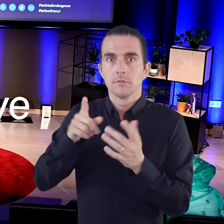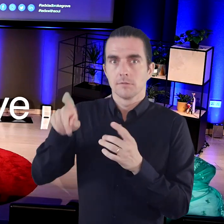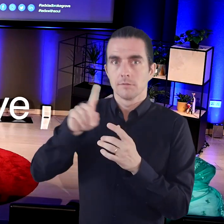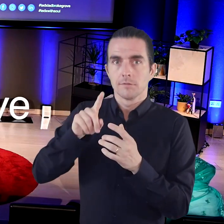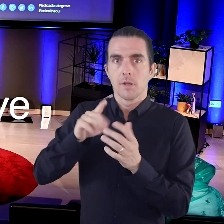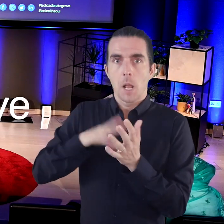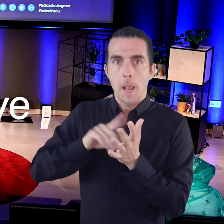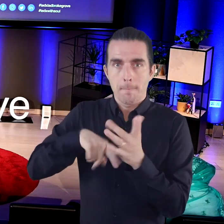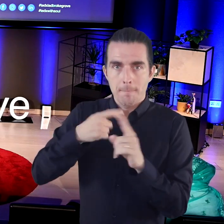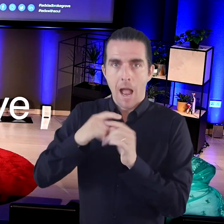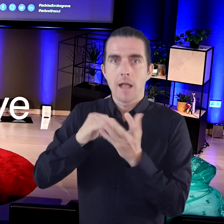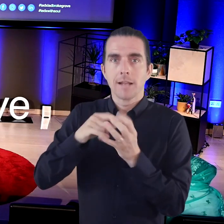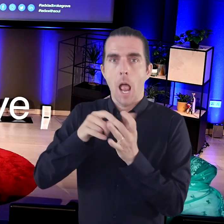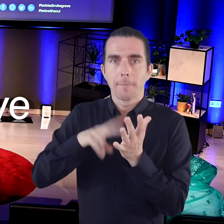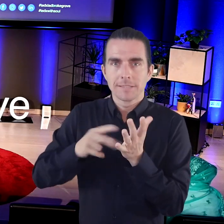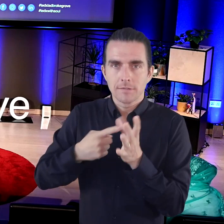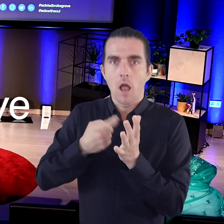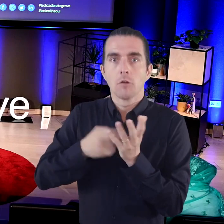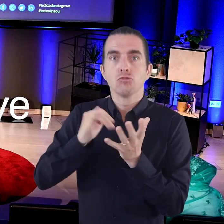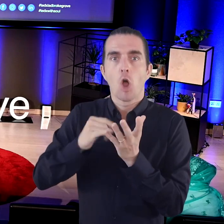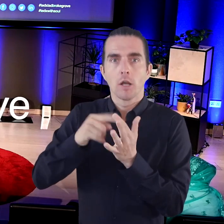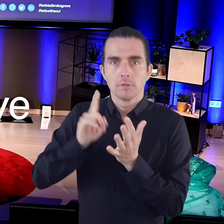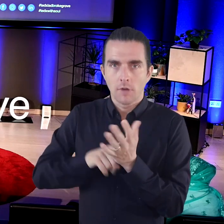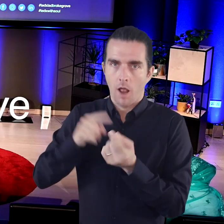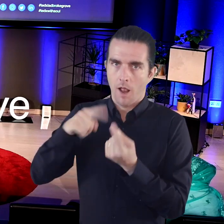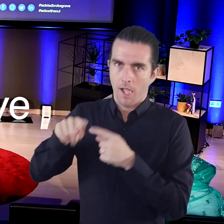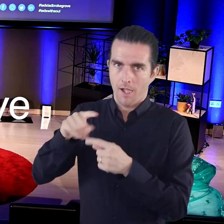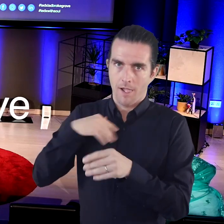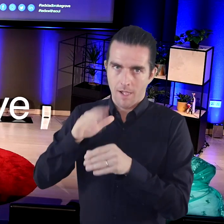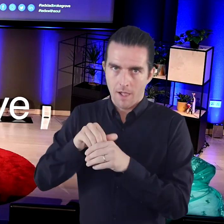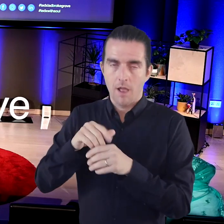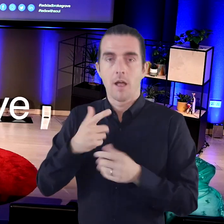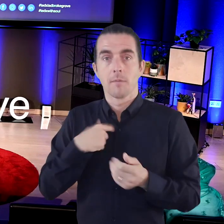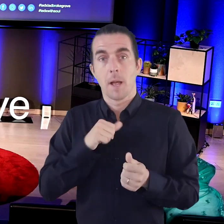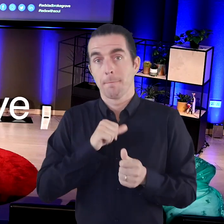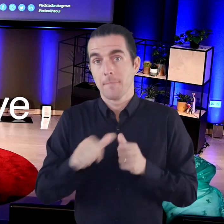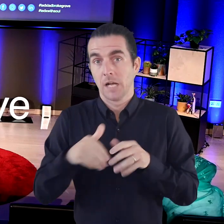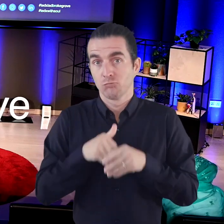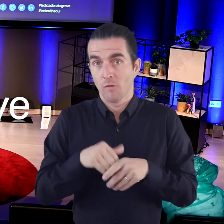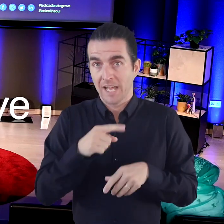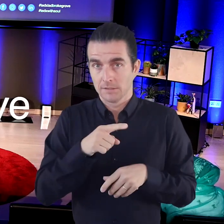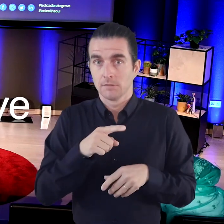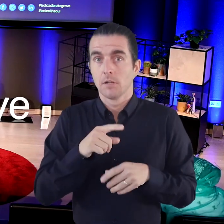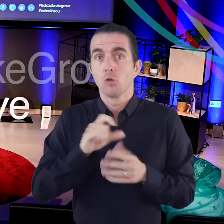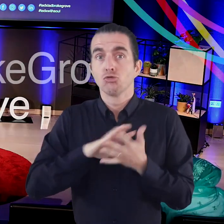Sabina and Russell, and to my best friend and biggest peer influence, Christian Parker.